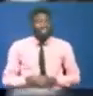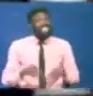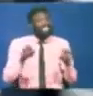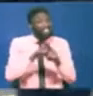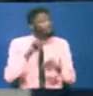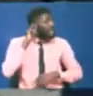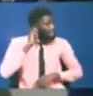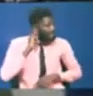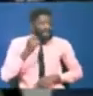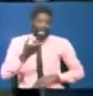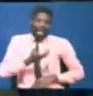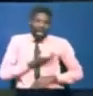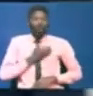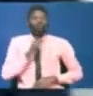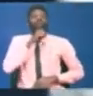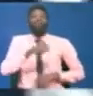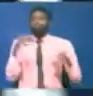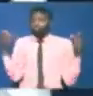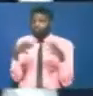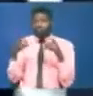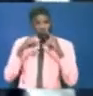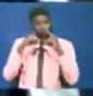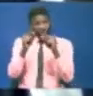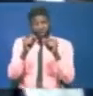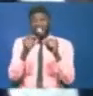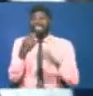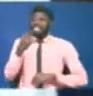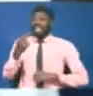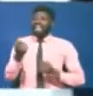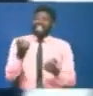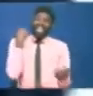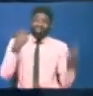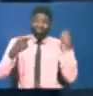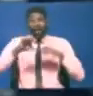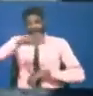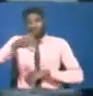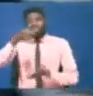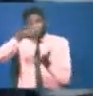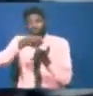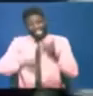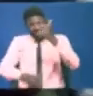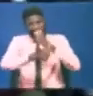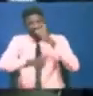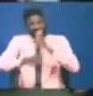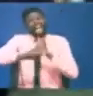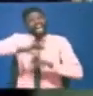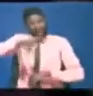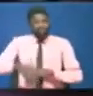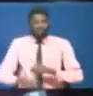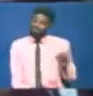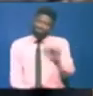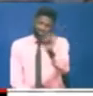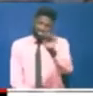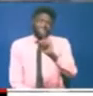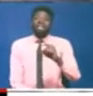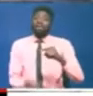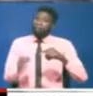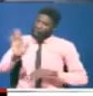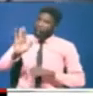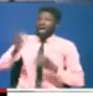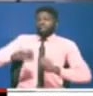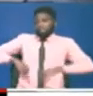Elders has opposed the categorization of Kericho County as one of the hotspot counties. Led by Chairman Reverend